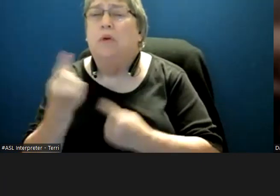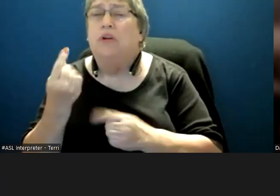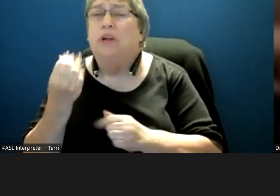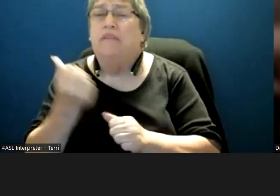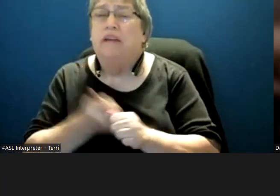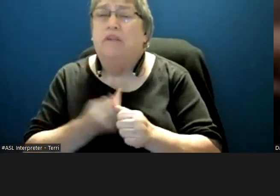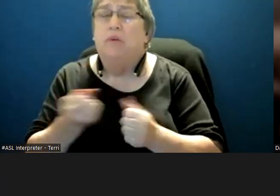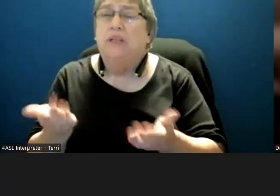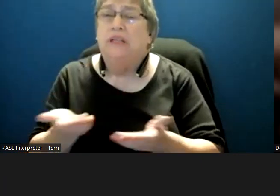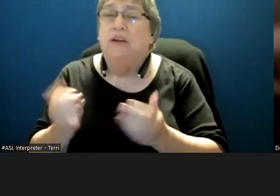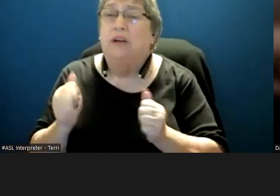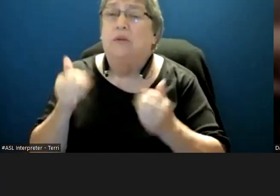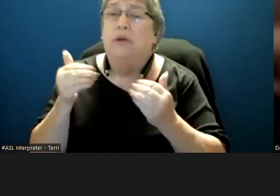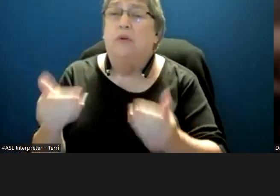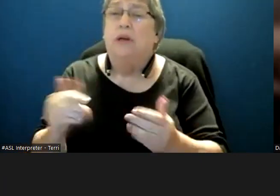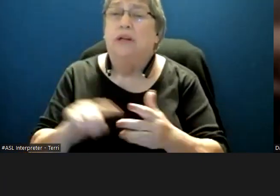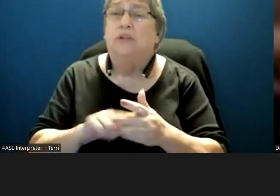not.